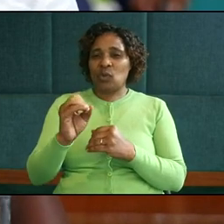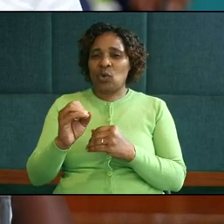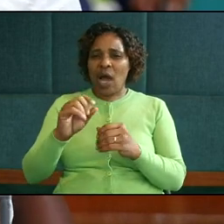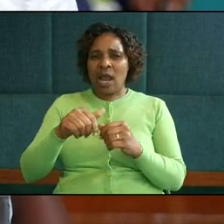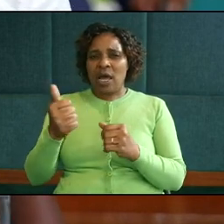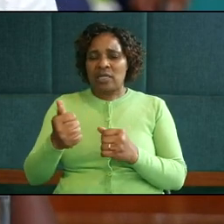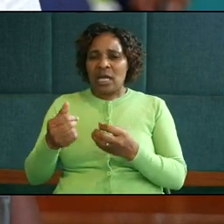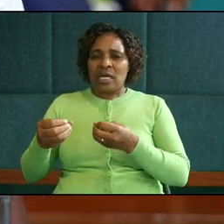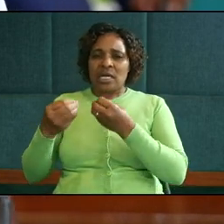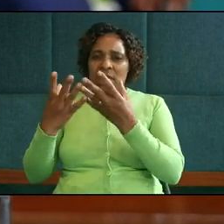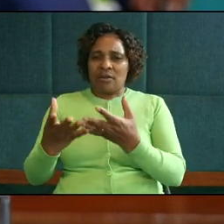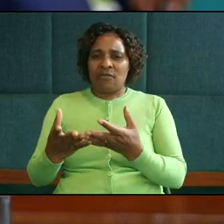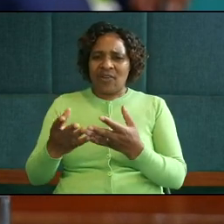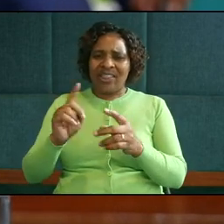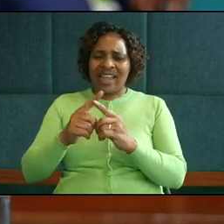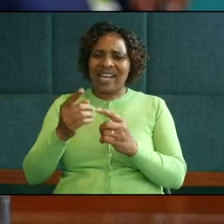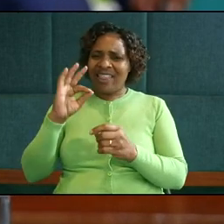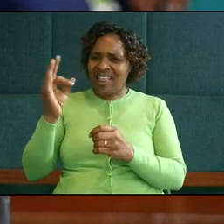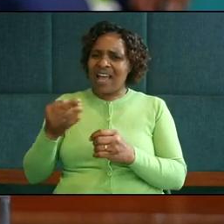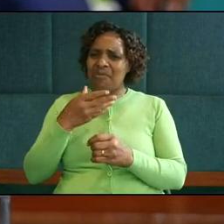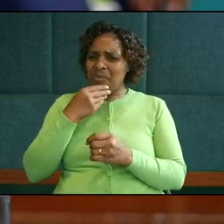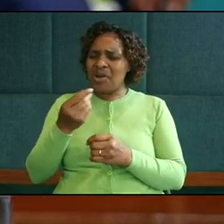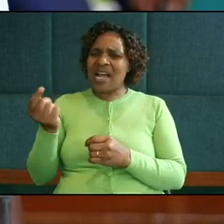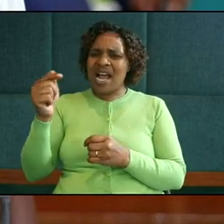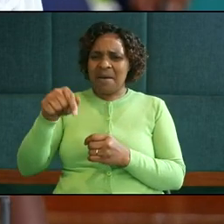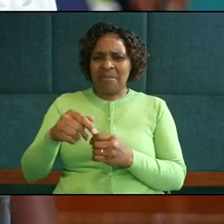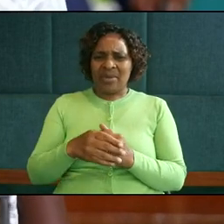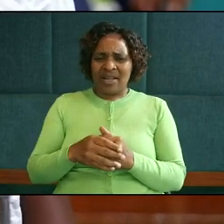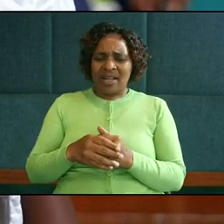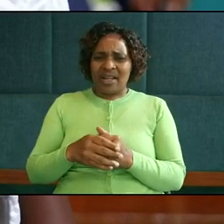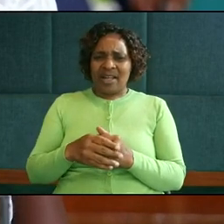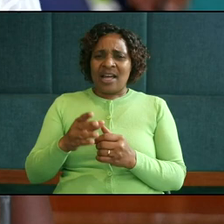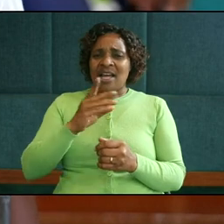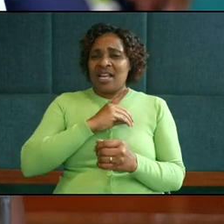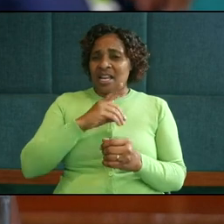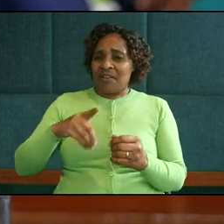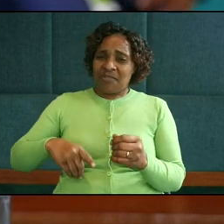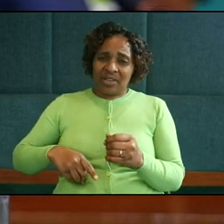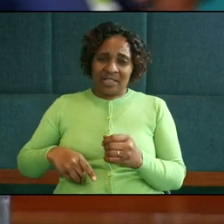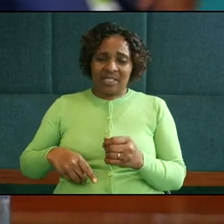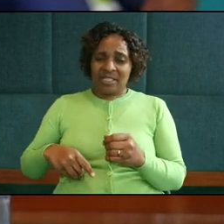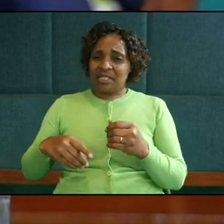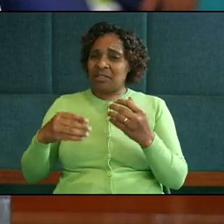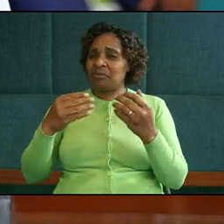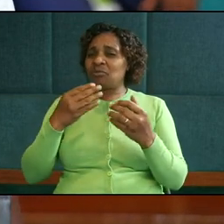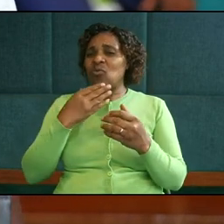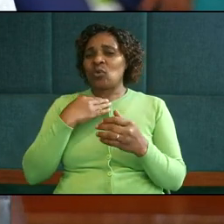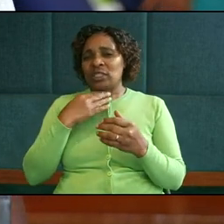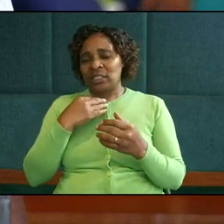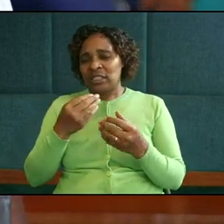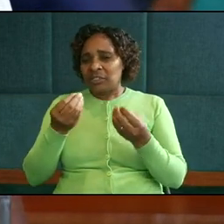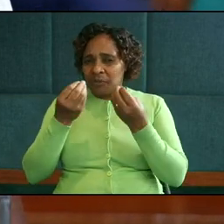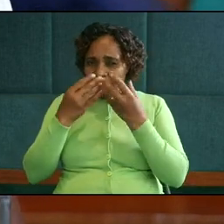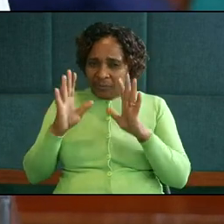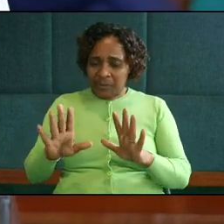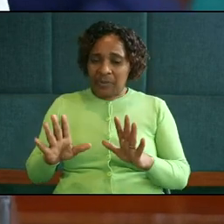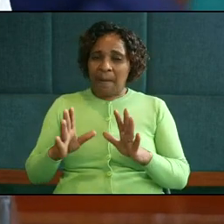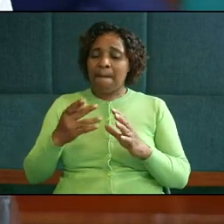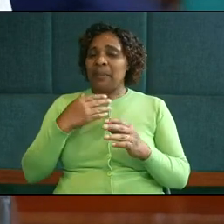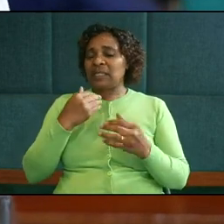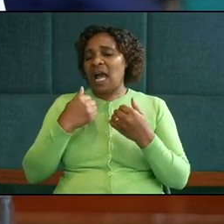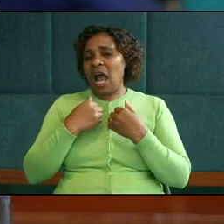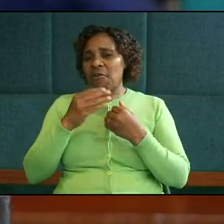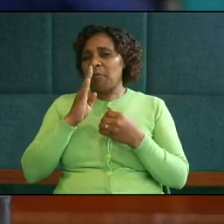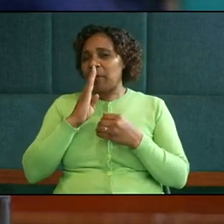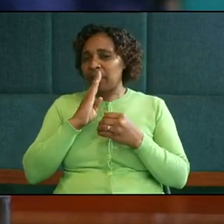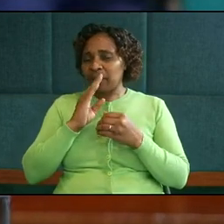said. Then a third boy came over. David had already guessed what he wanted. He saw that the boy didn't have any